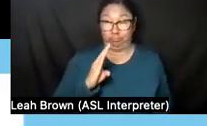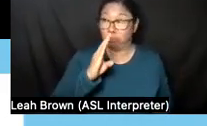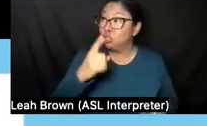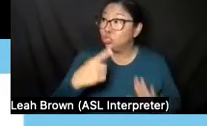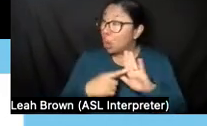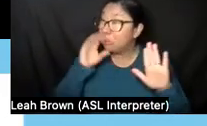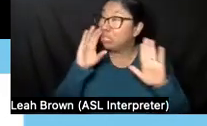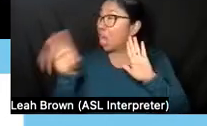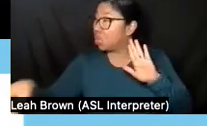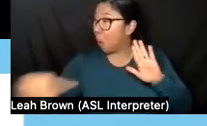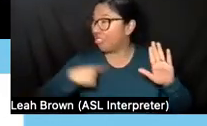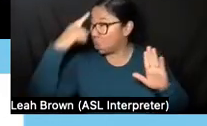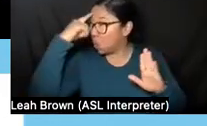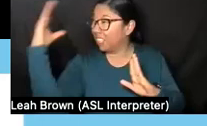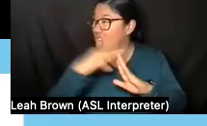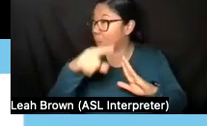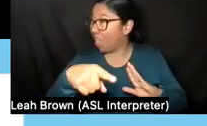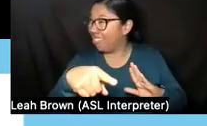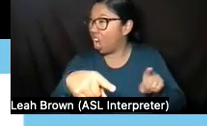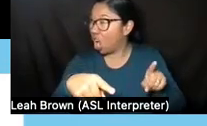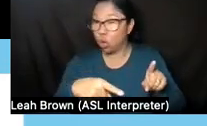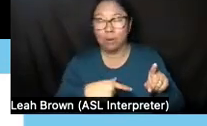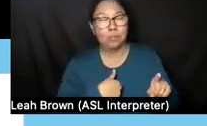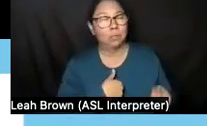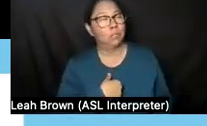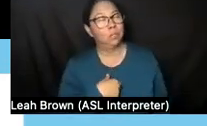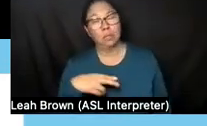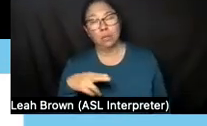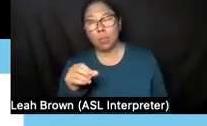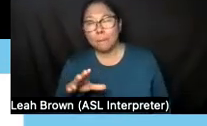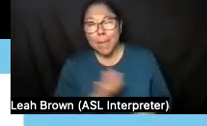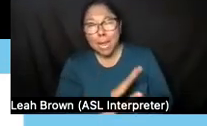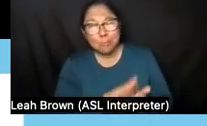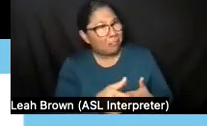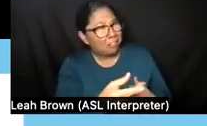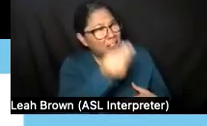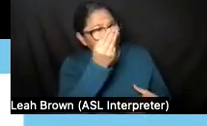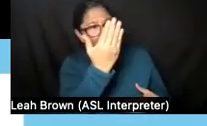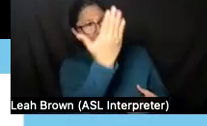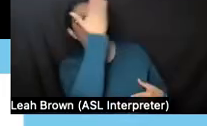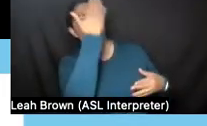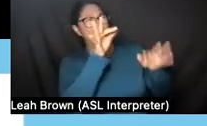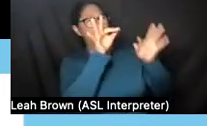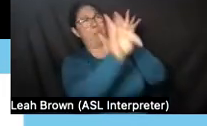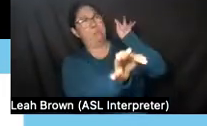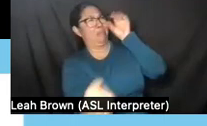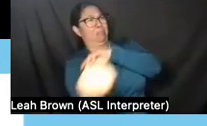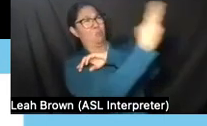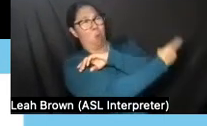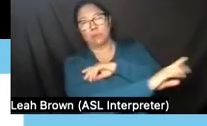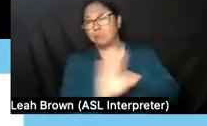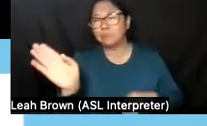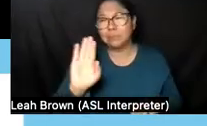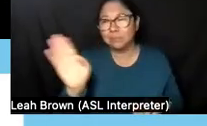you're really upset. They might be like, what is this paper? I'm going to rip it. I'm mad right now. But that's something like